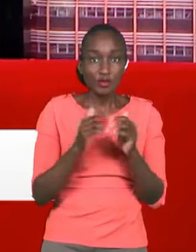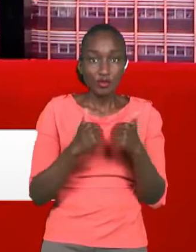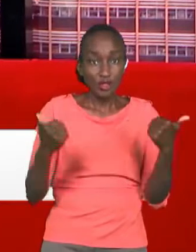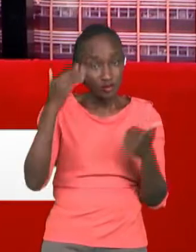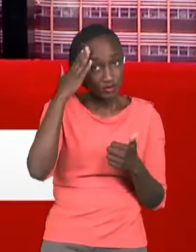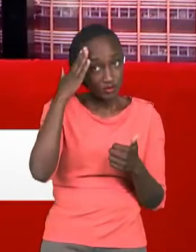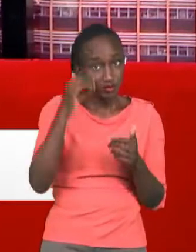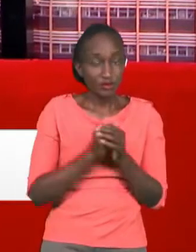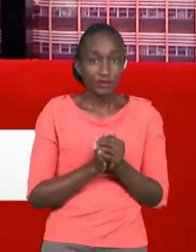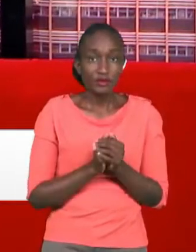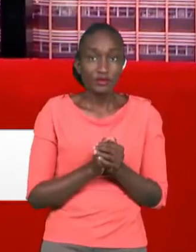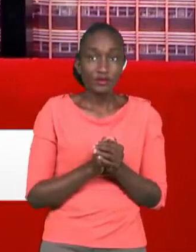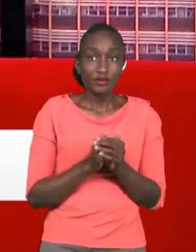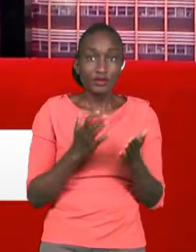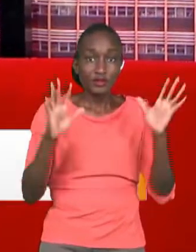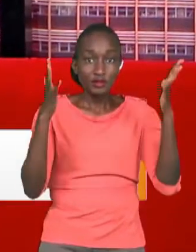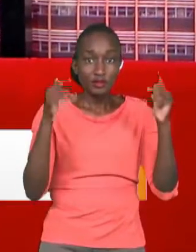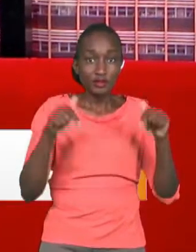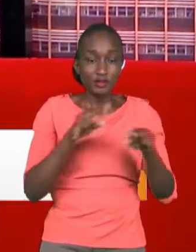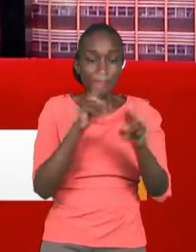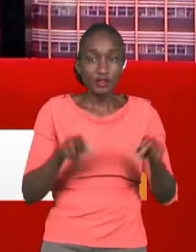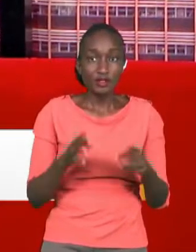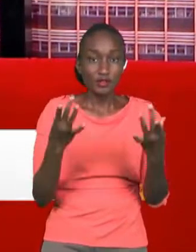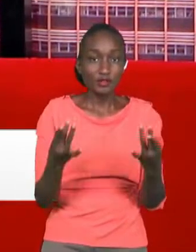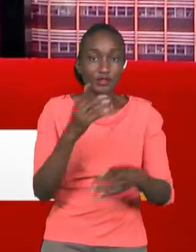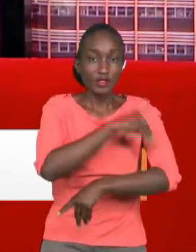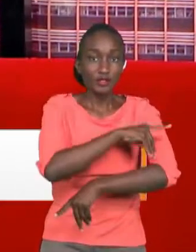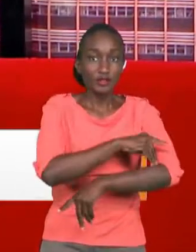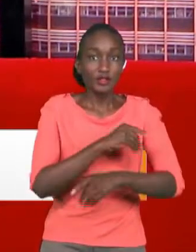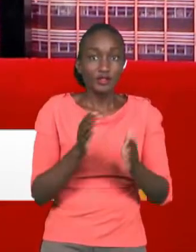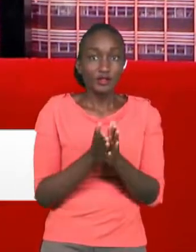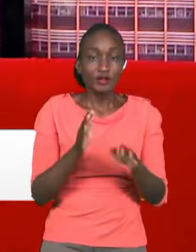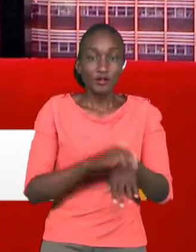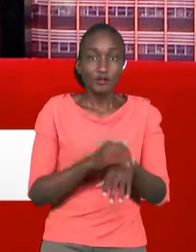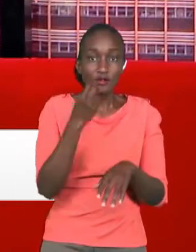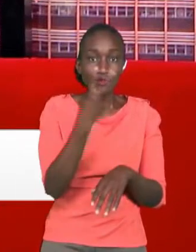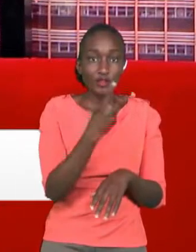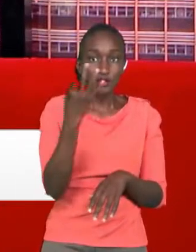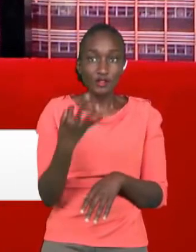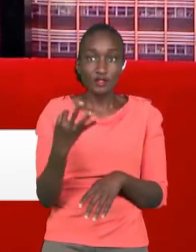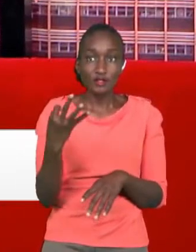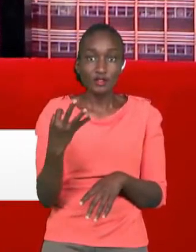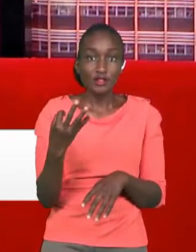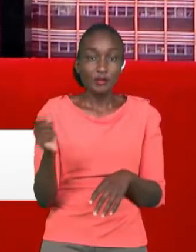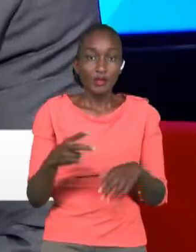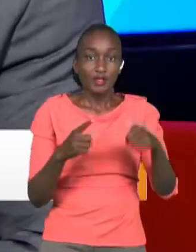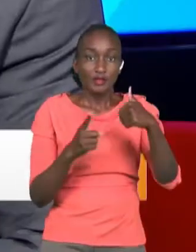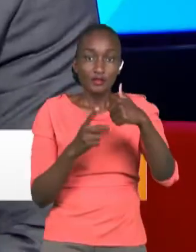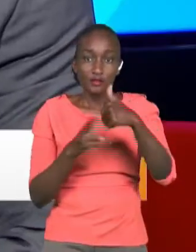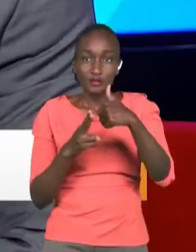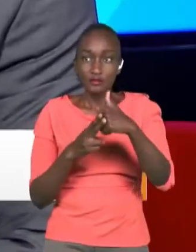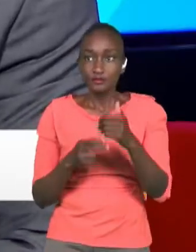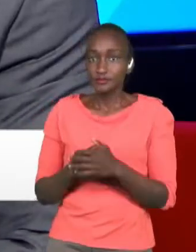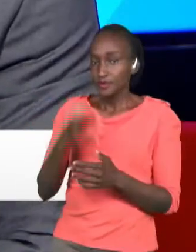yeah. we recently celebrated this International Yoga Day, mm-hmm. on 23rd June. Actually, it's on the 21st June. And why 21st